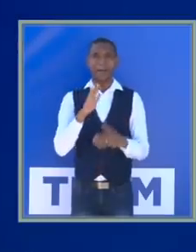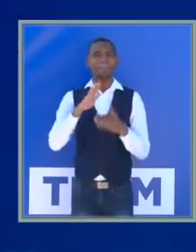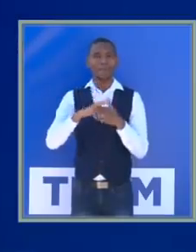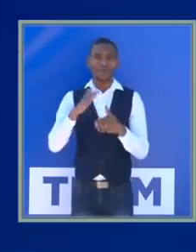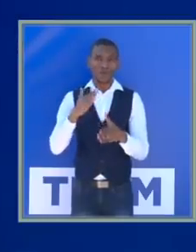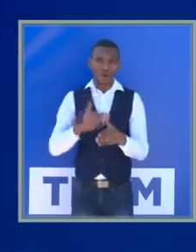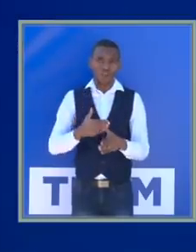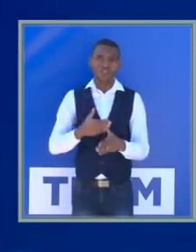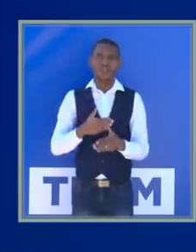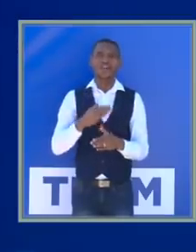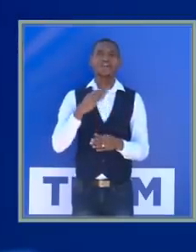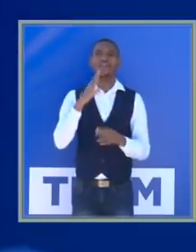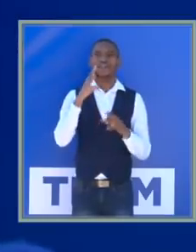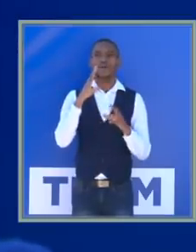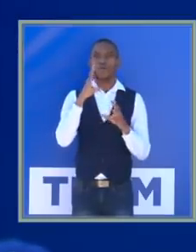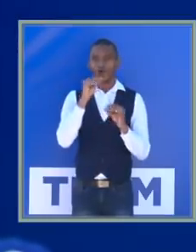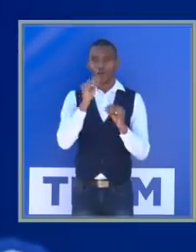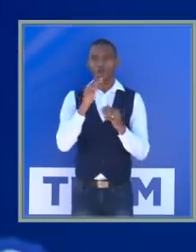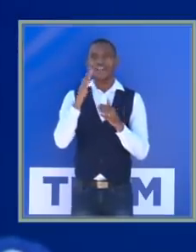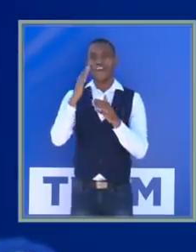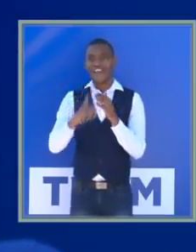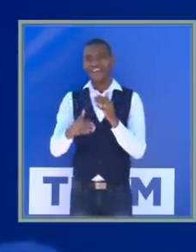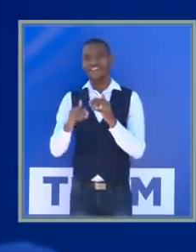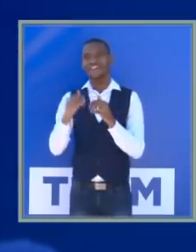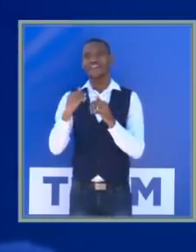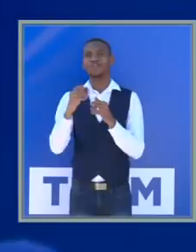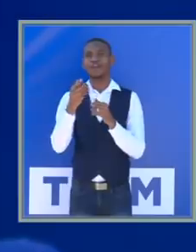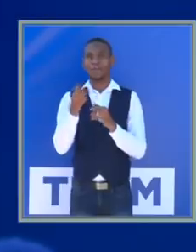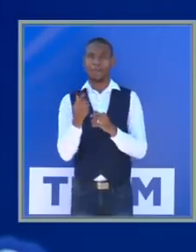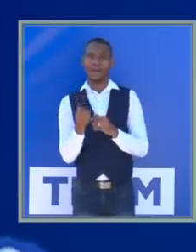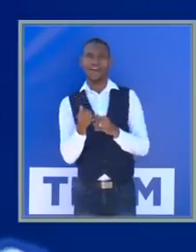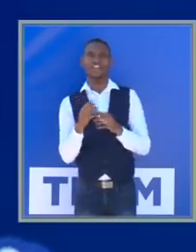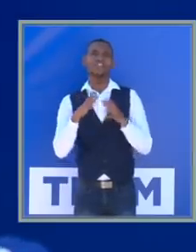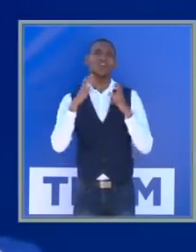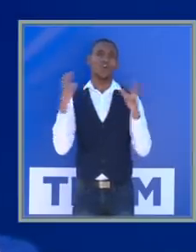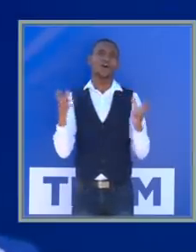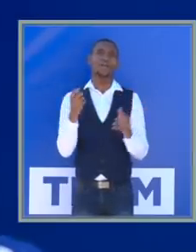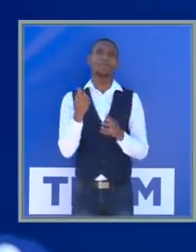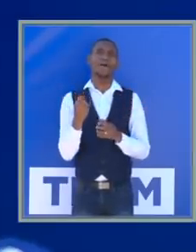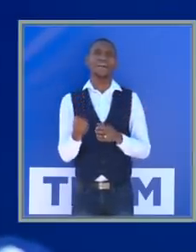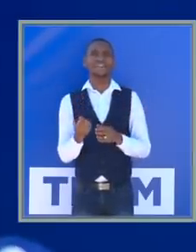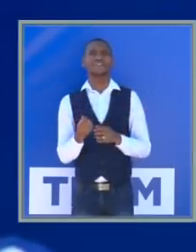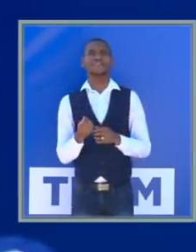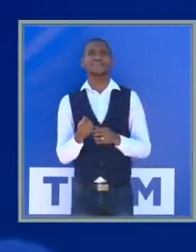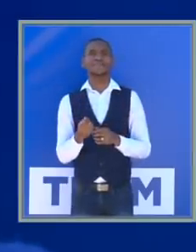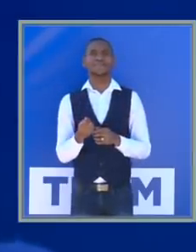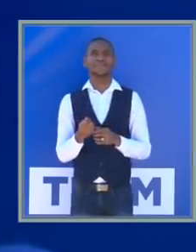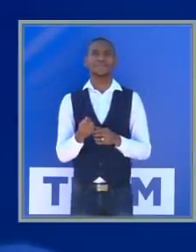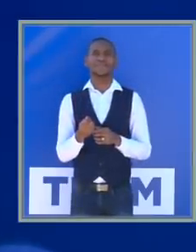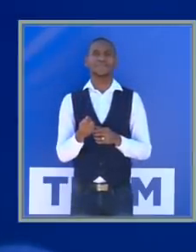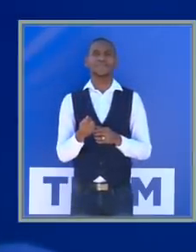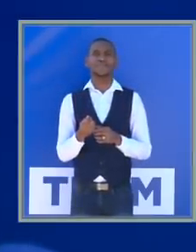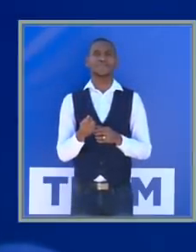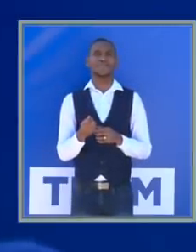because at the end of the money, there's still a lot more months left.